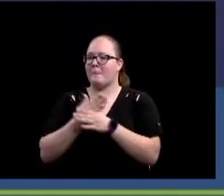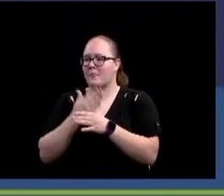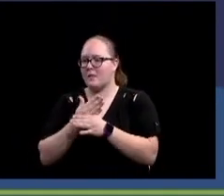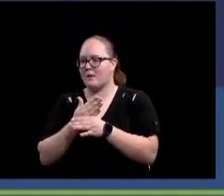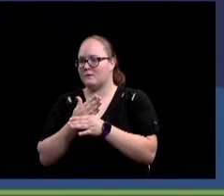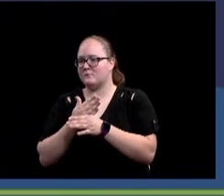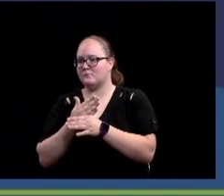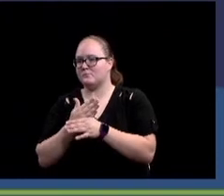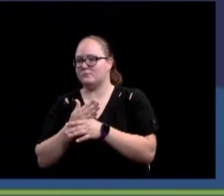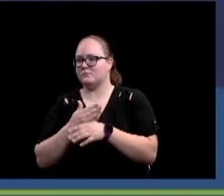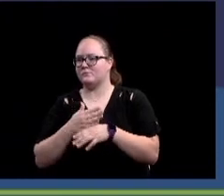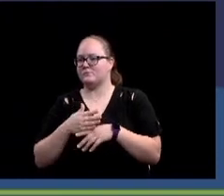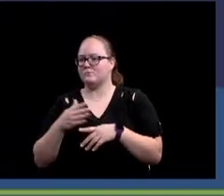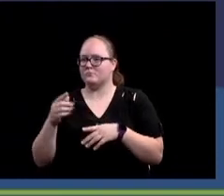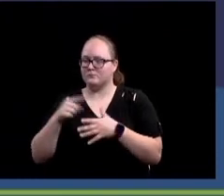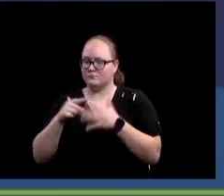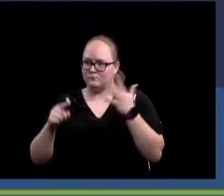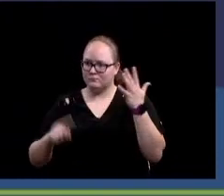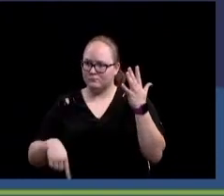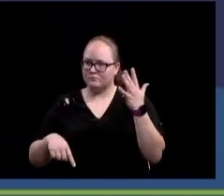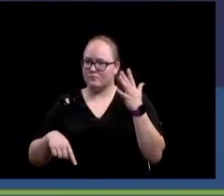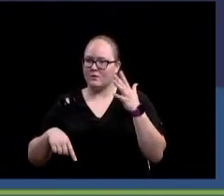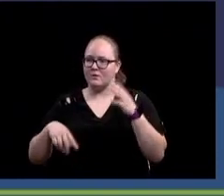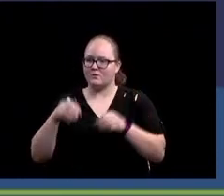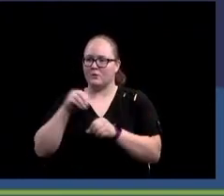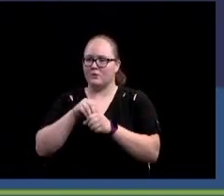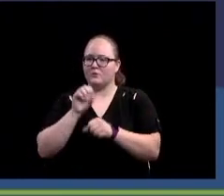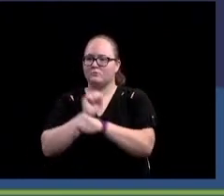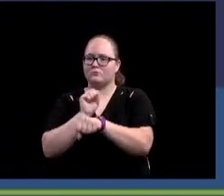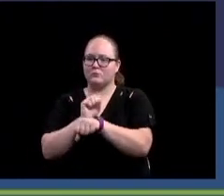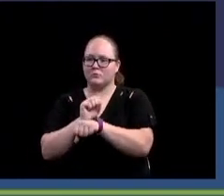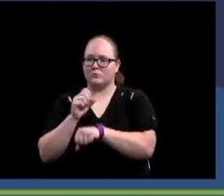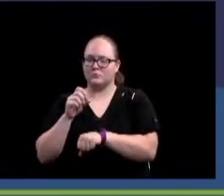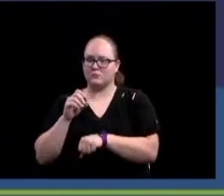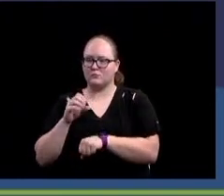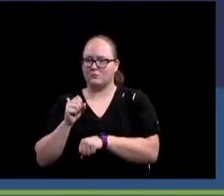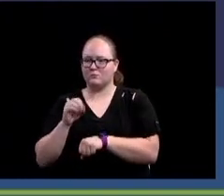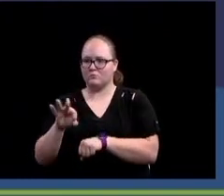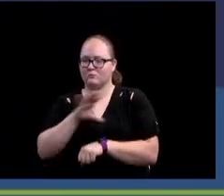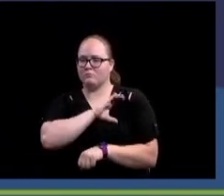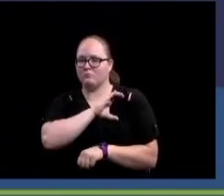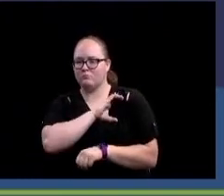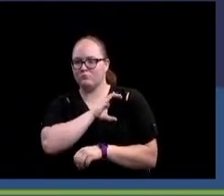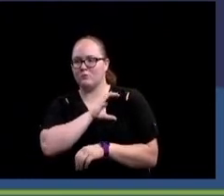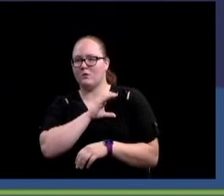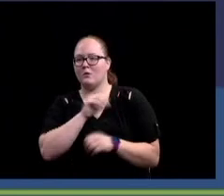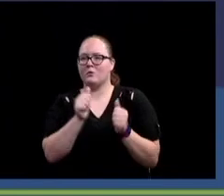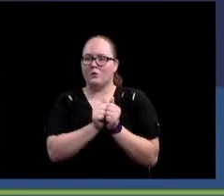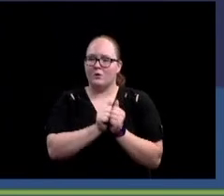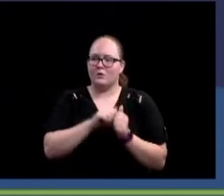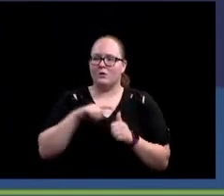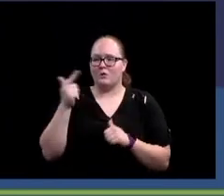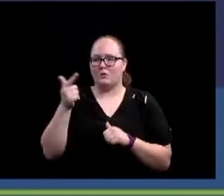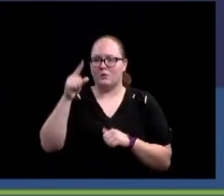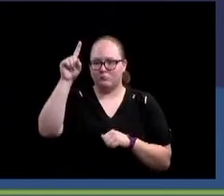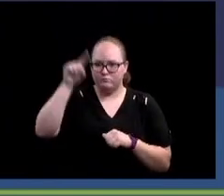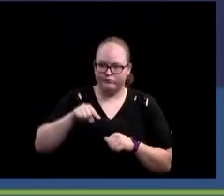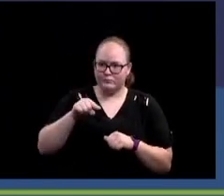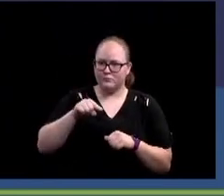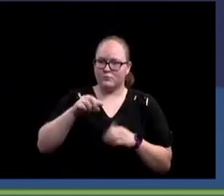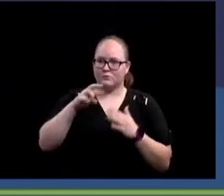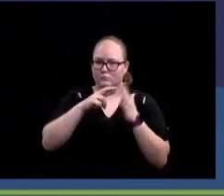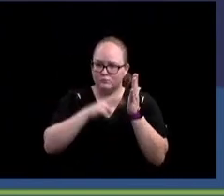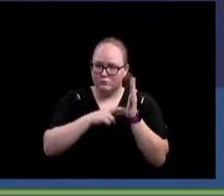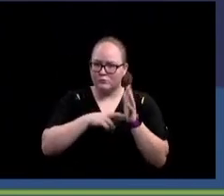police officers. Coupled with portions of other codes and various judicial and administrative rulings, it also provides guidelines through which the internal affairs